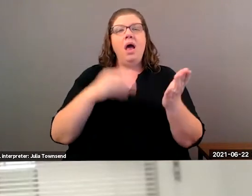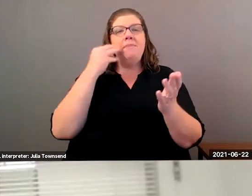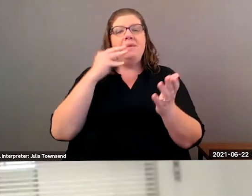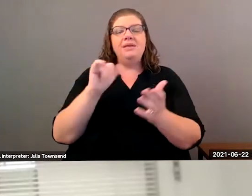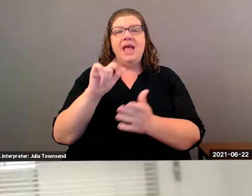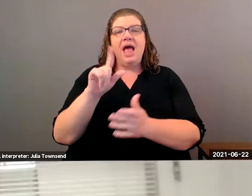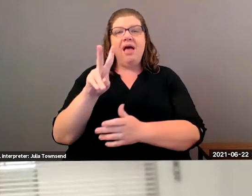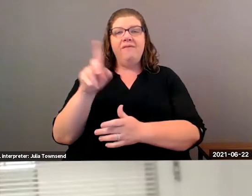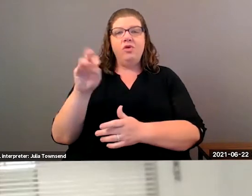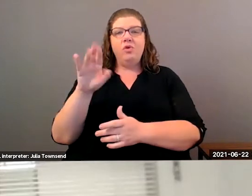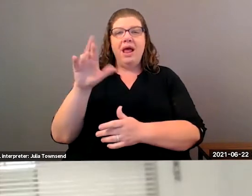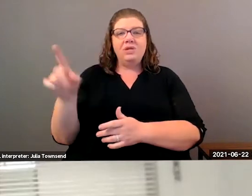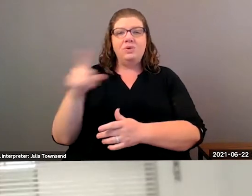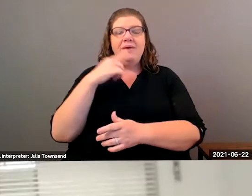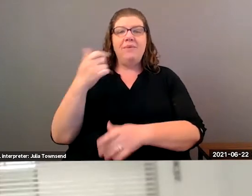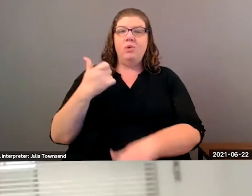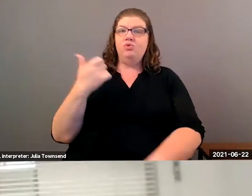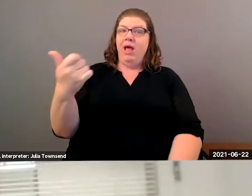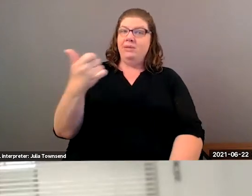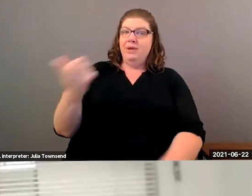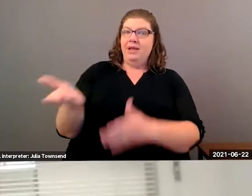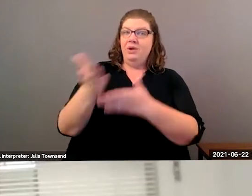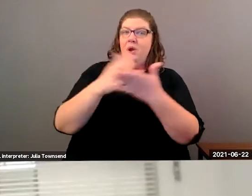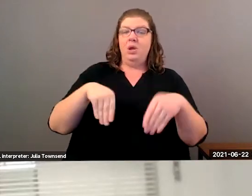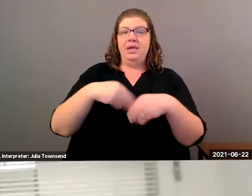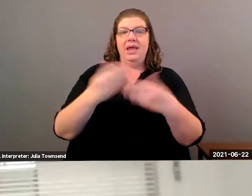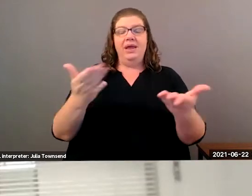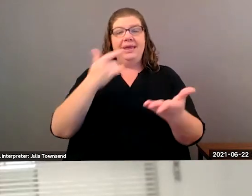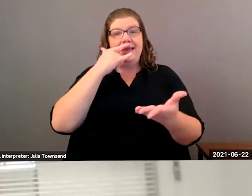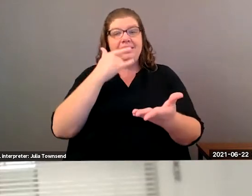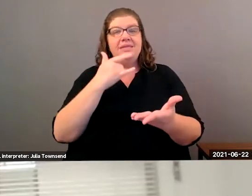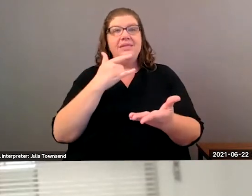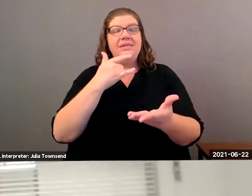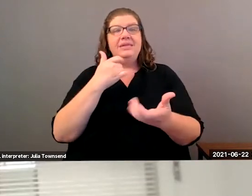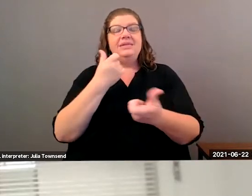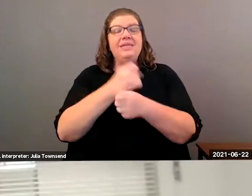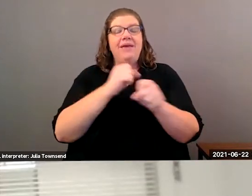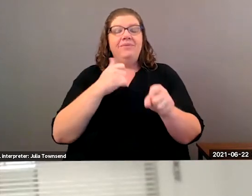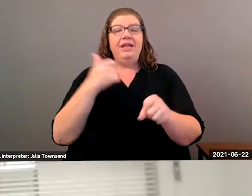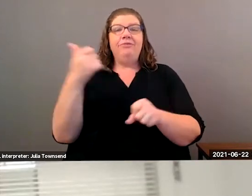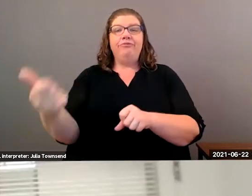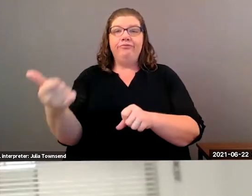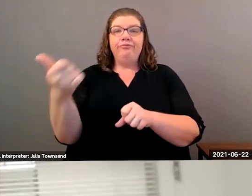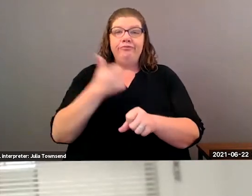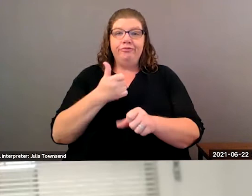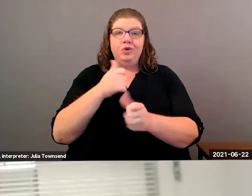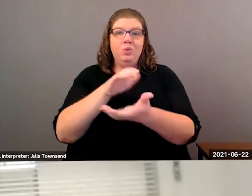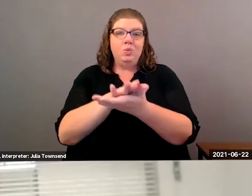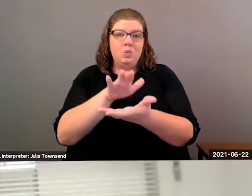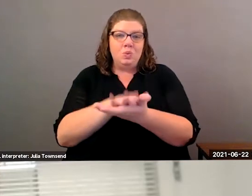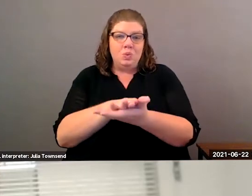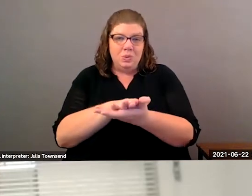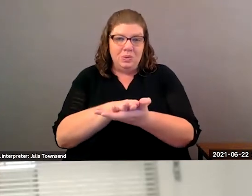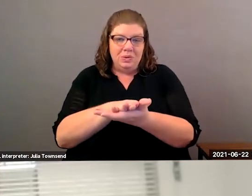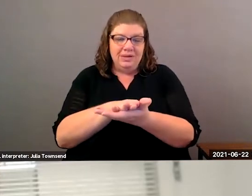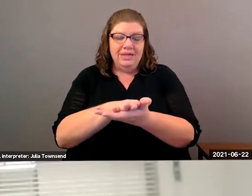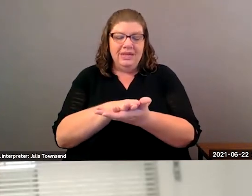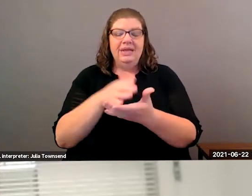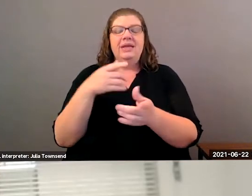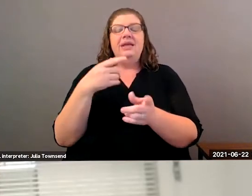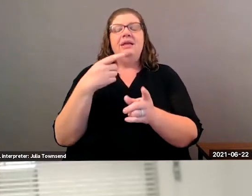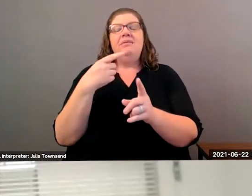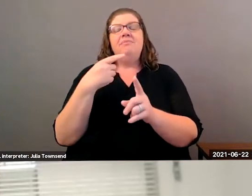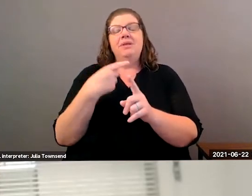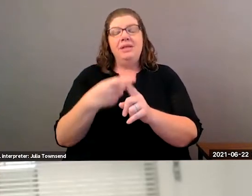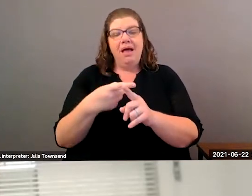on the transportation aspect, so we can get our kids safely to school and back home, as well as all